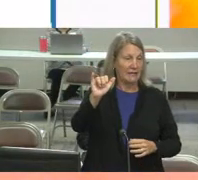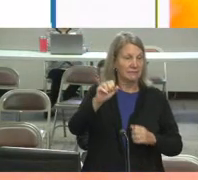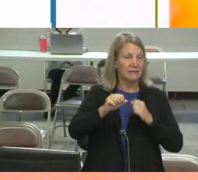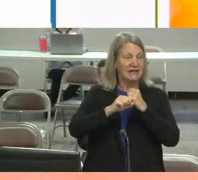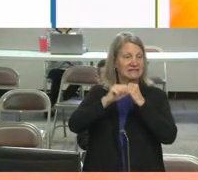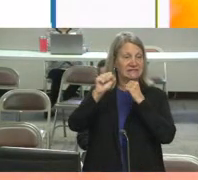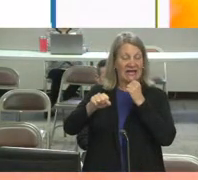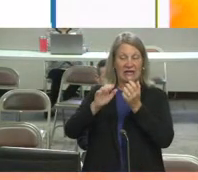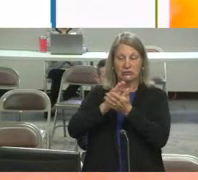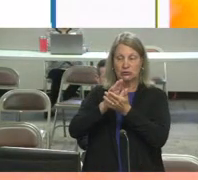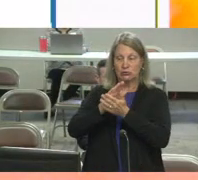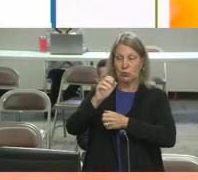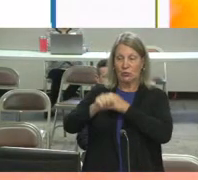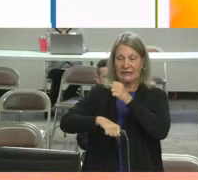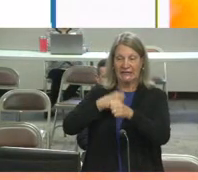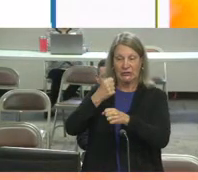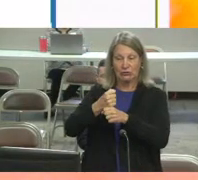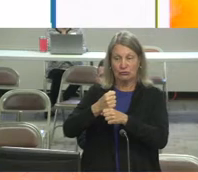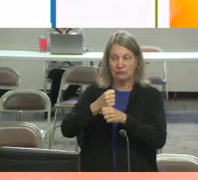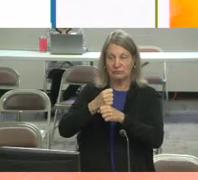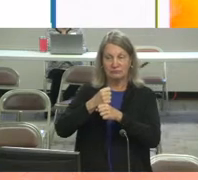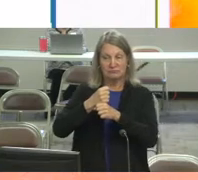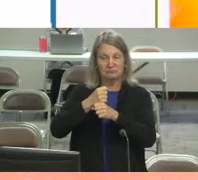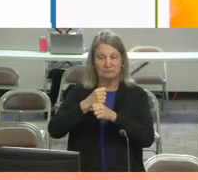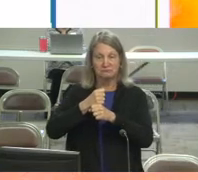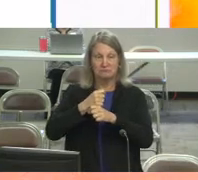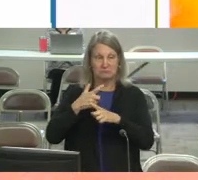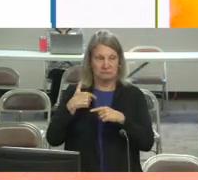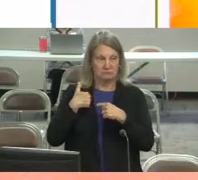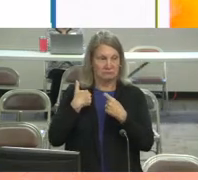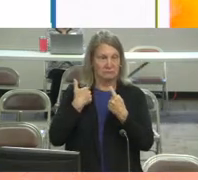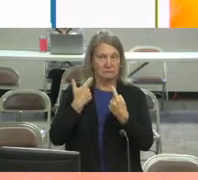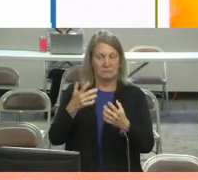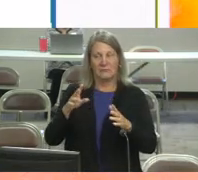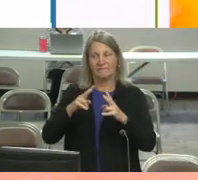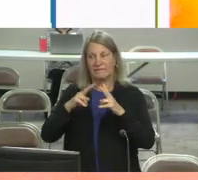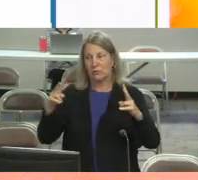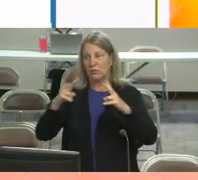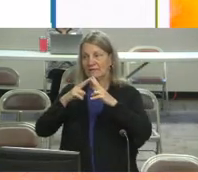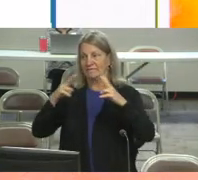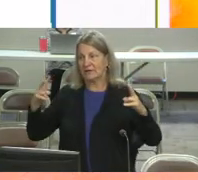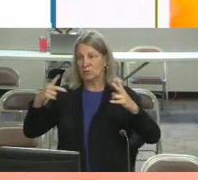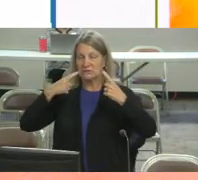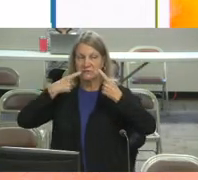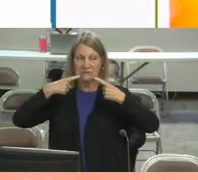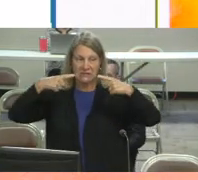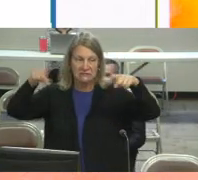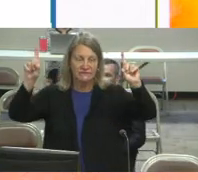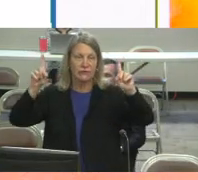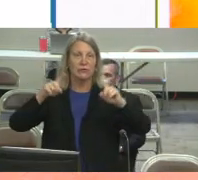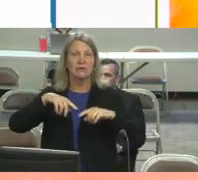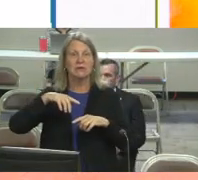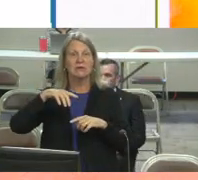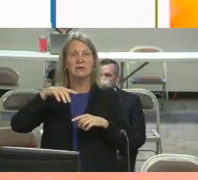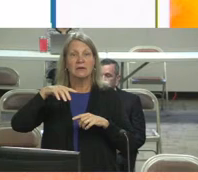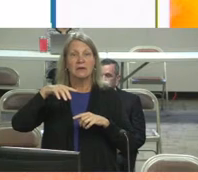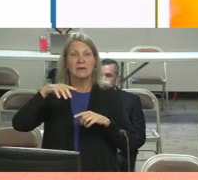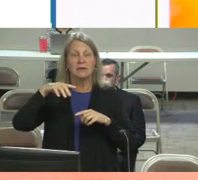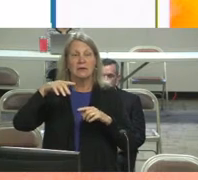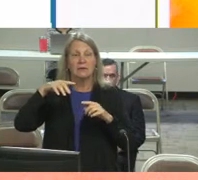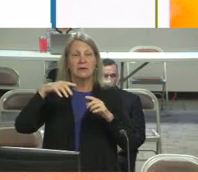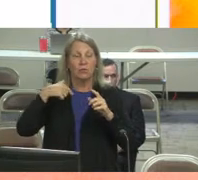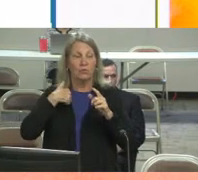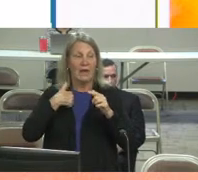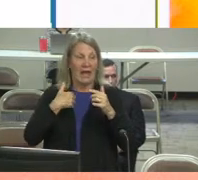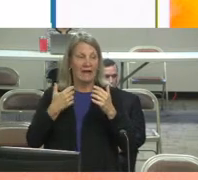our extended school year enrollment or esy enrollment has been very robust